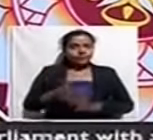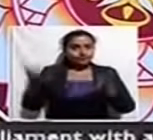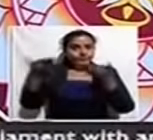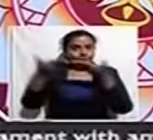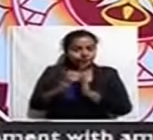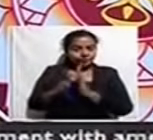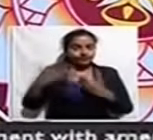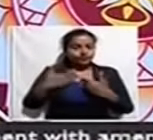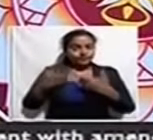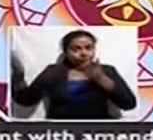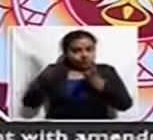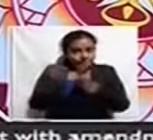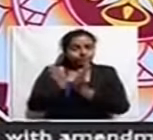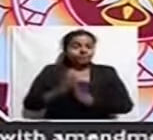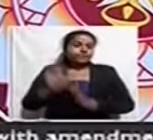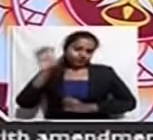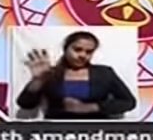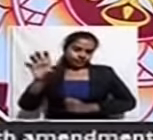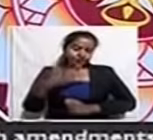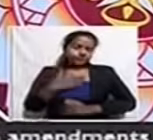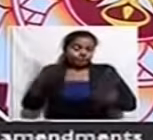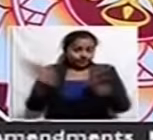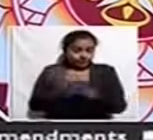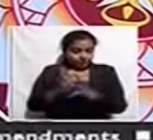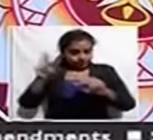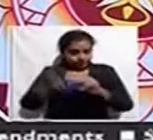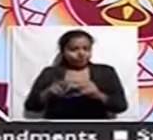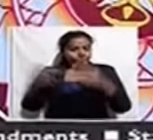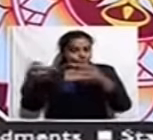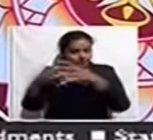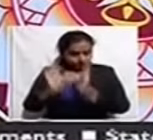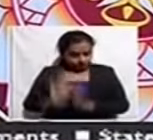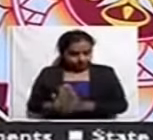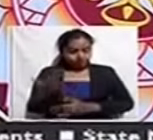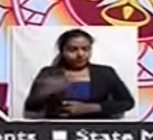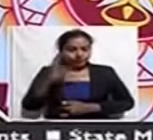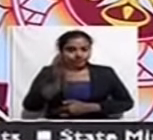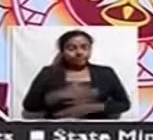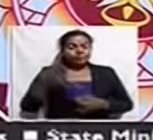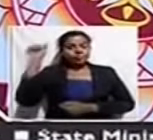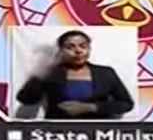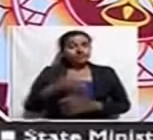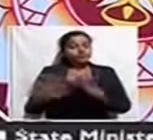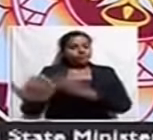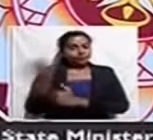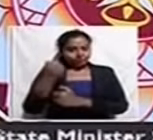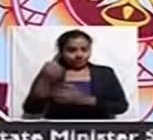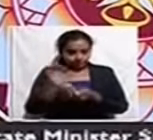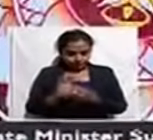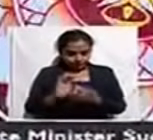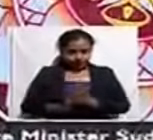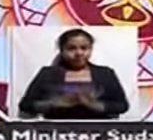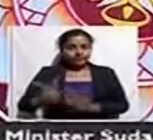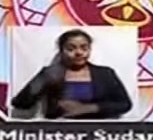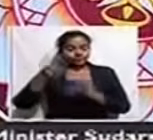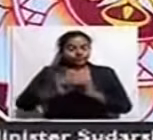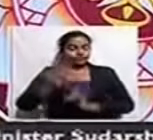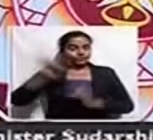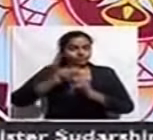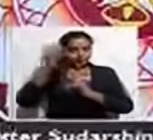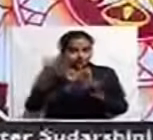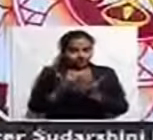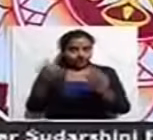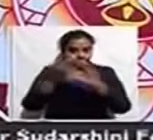power rivalries and regional power dynamics. Our foreign policy is neutral. We